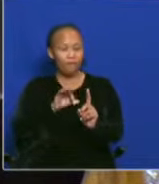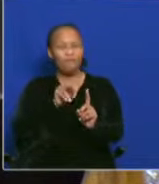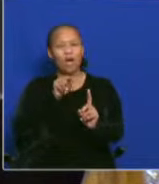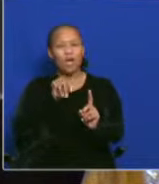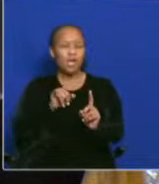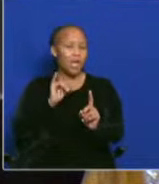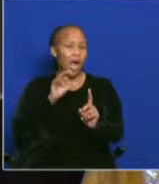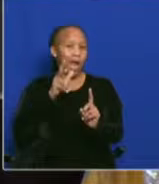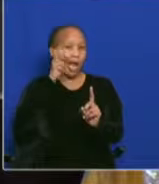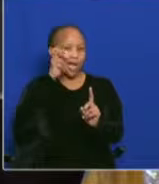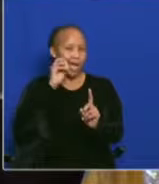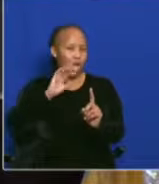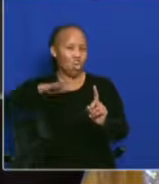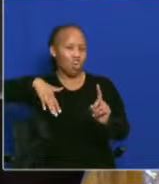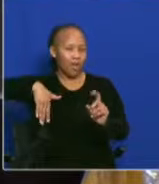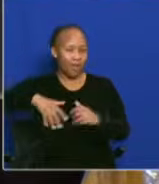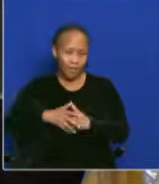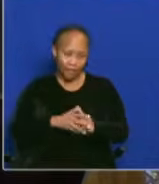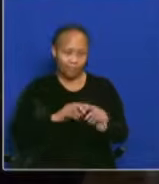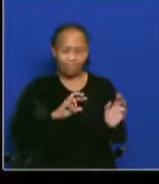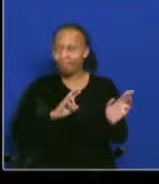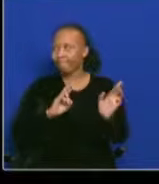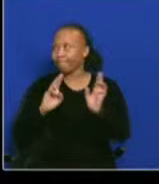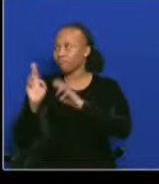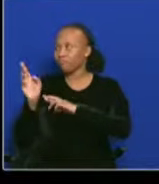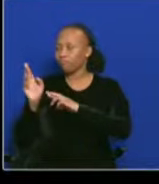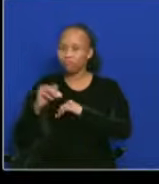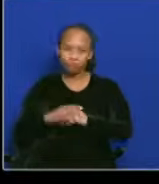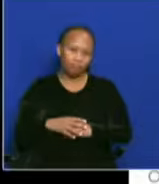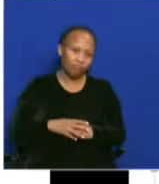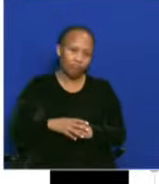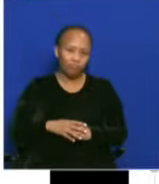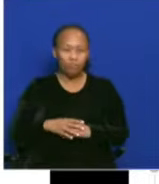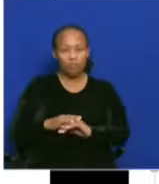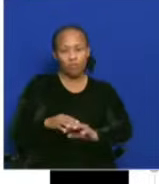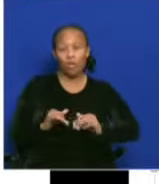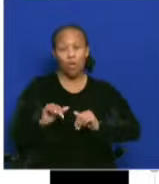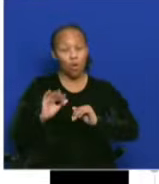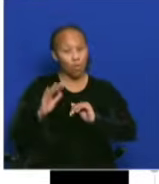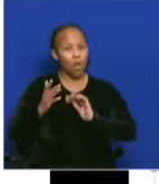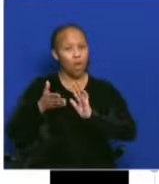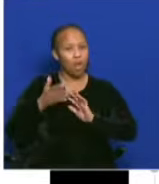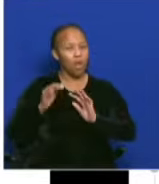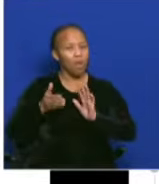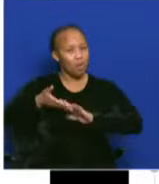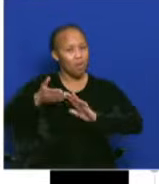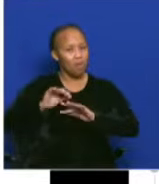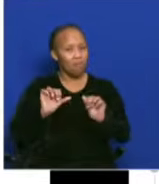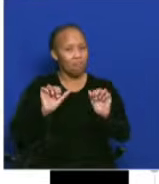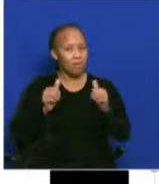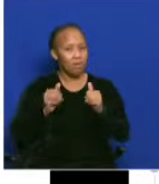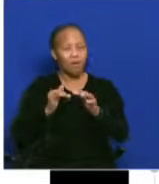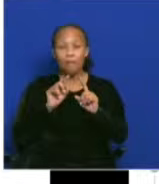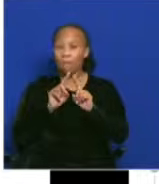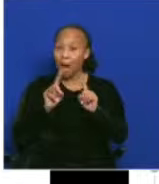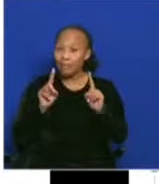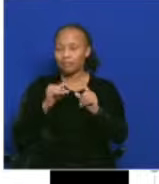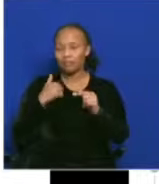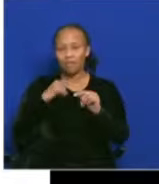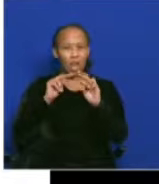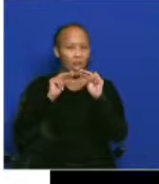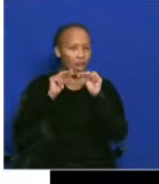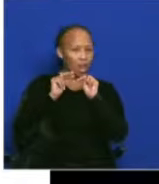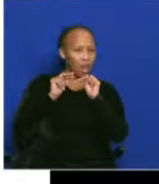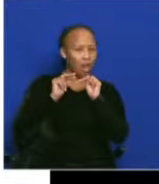Mr. Sayed responds, we seemingly good to go. Obviously, I have not yet negotiated anything or spoken to